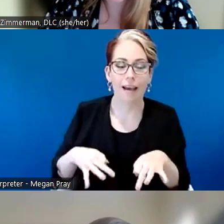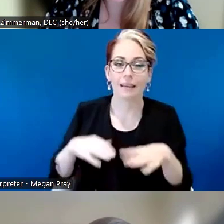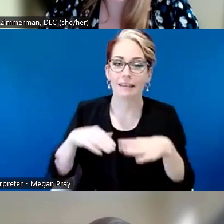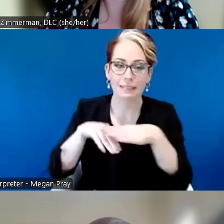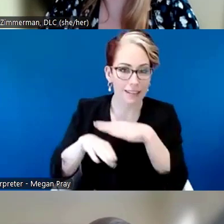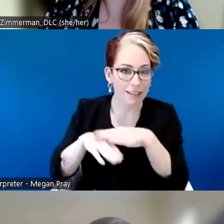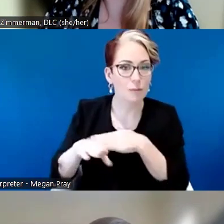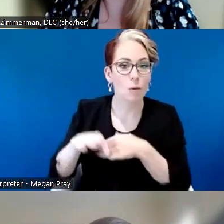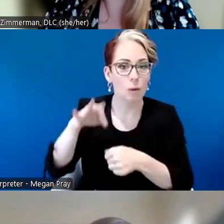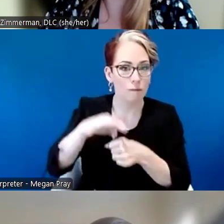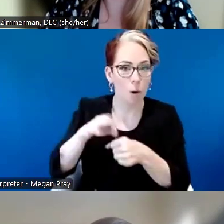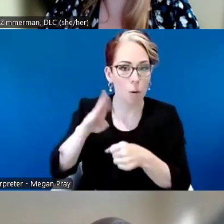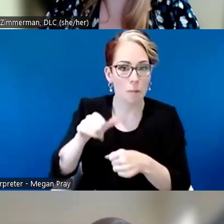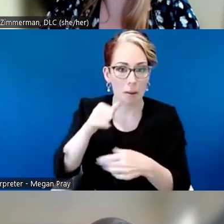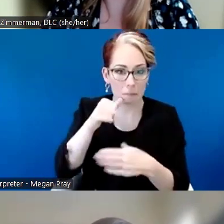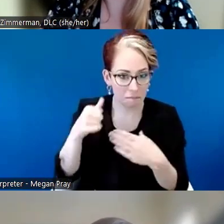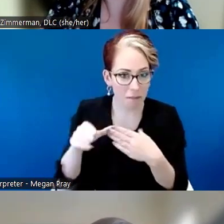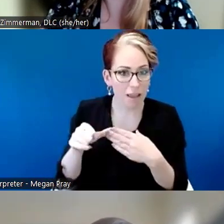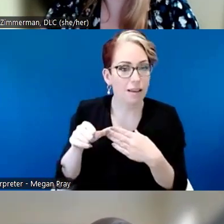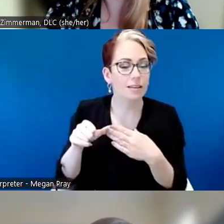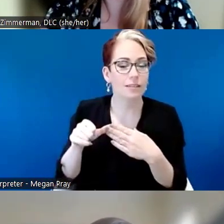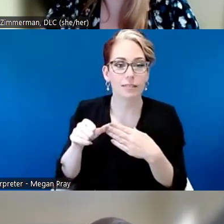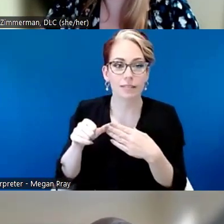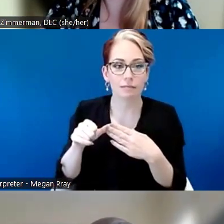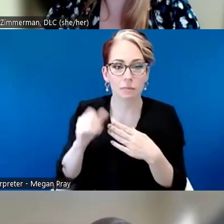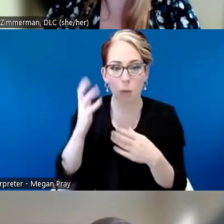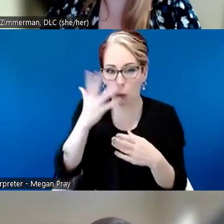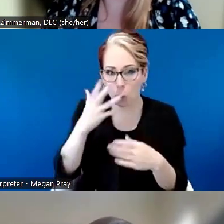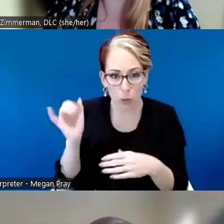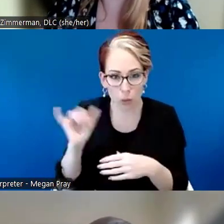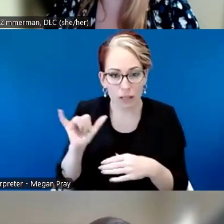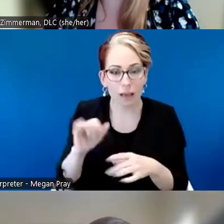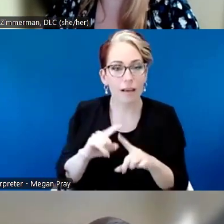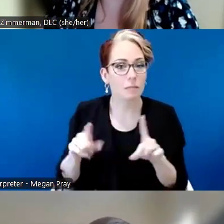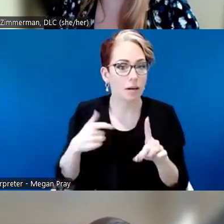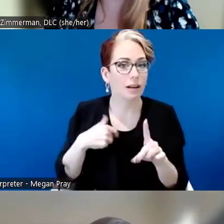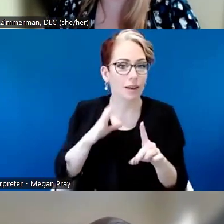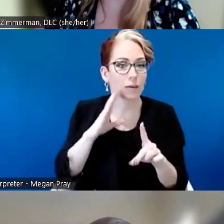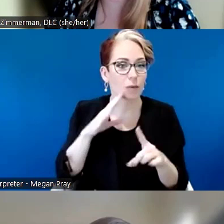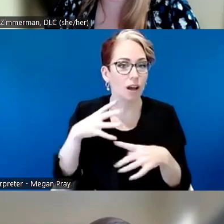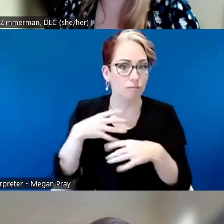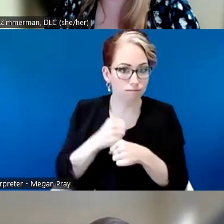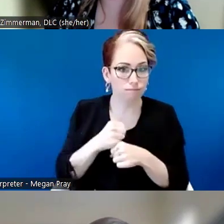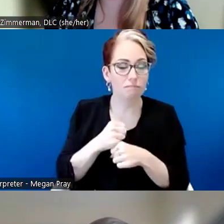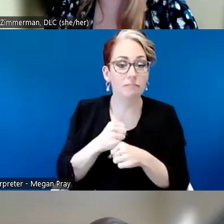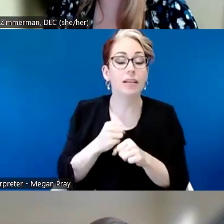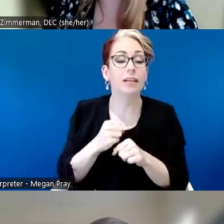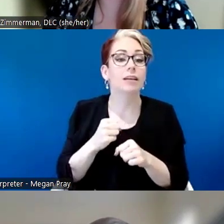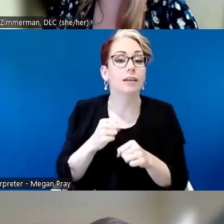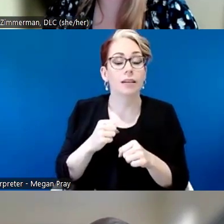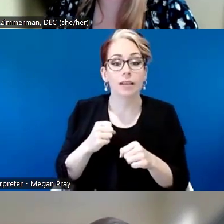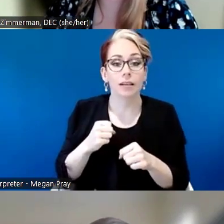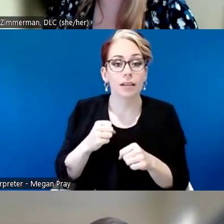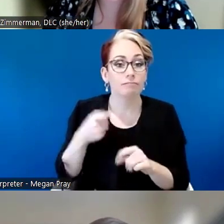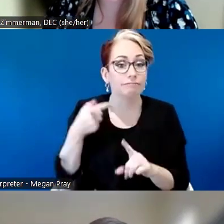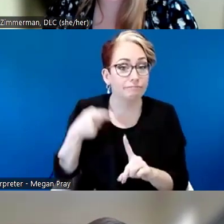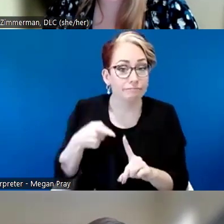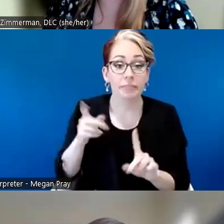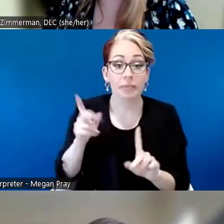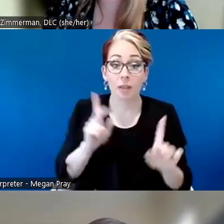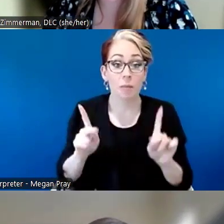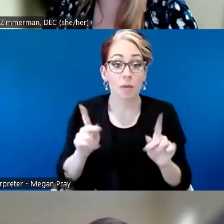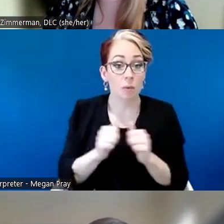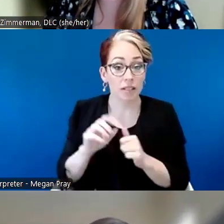is, but I'll just repeat. People with disabilities